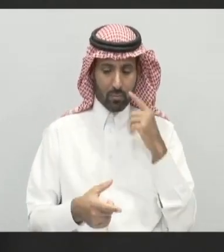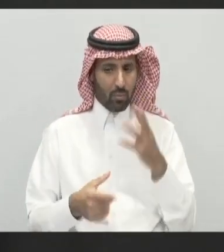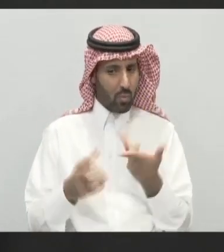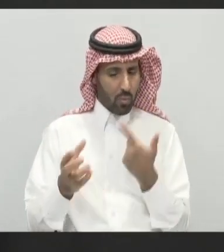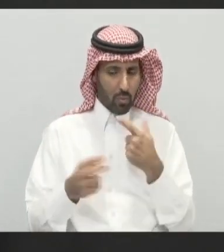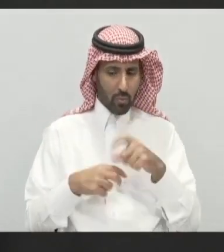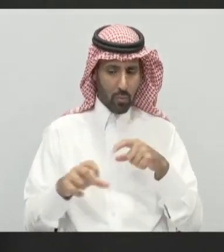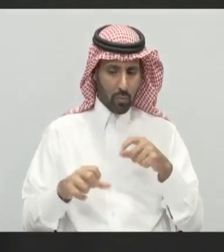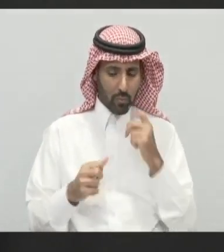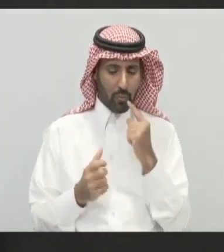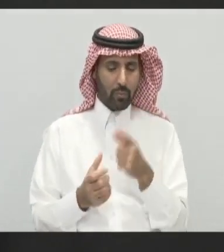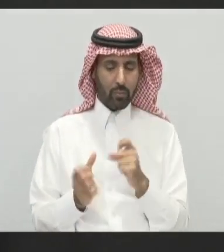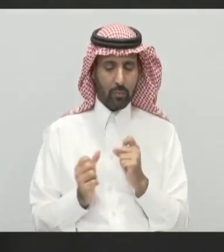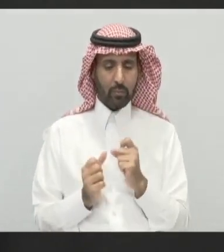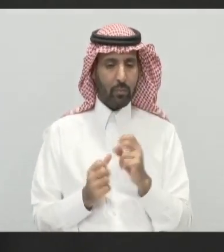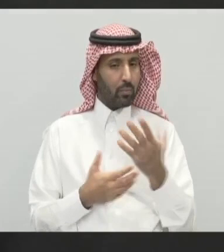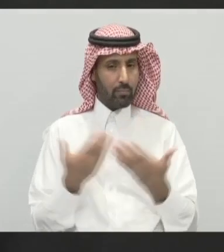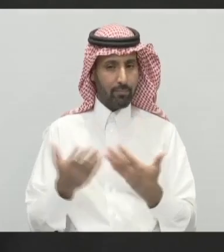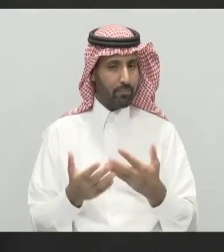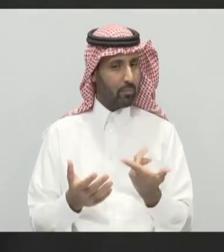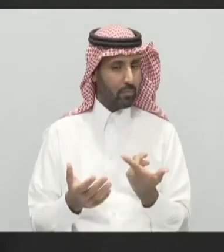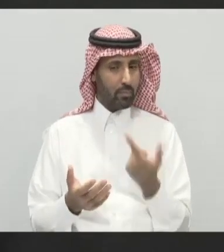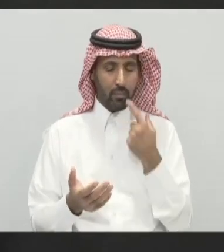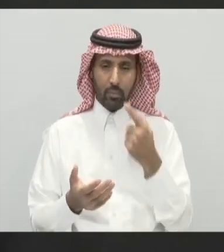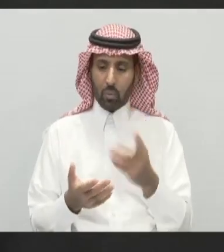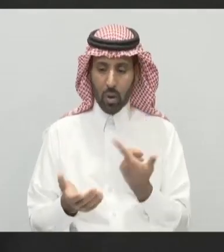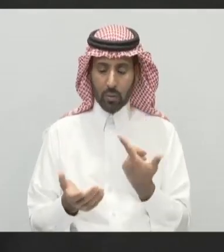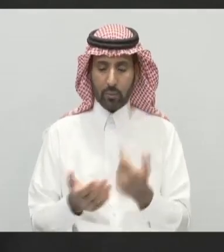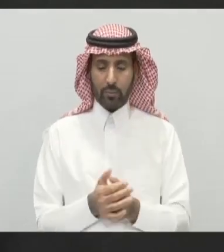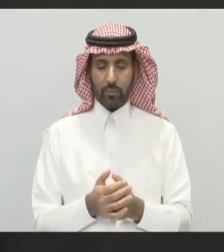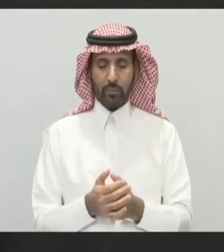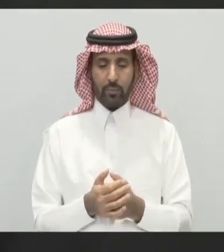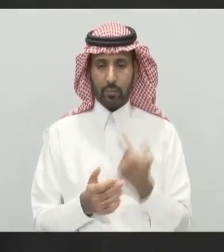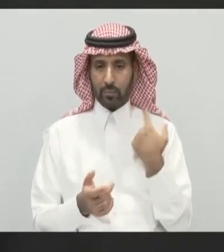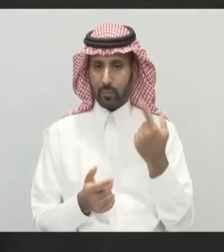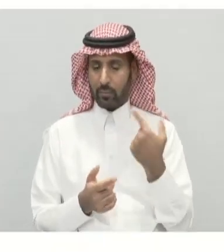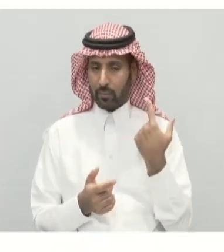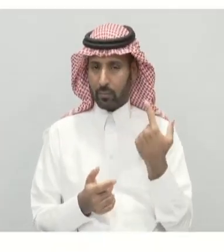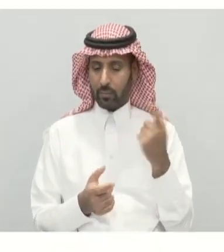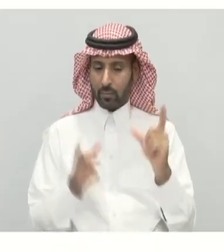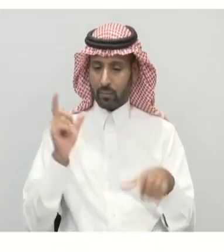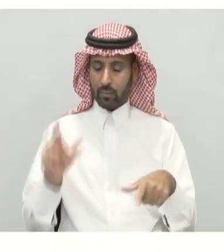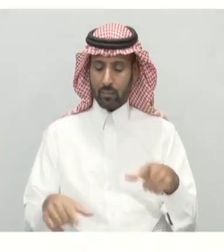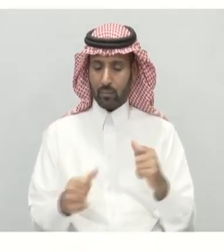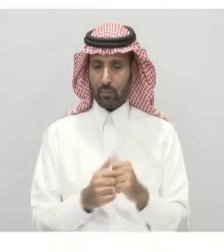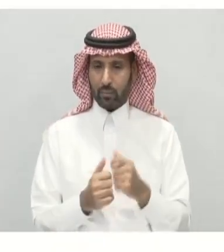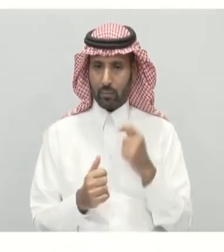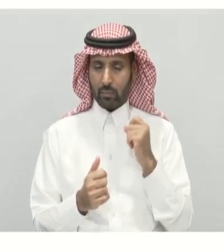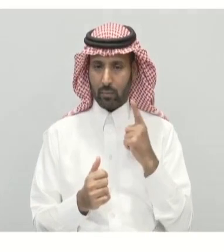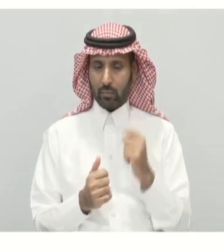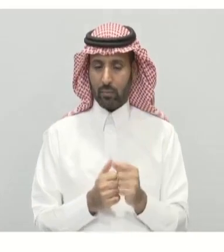find a solution for? So what's the problem? What's the matter with them? Let's listen together so you will get to